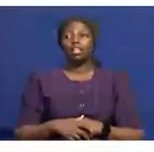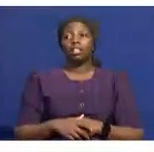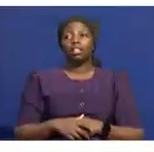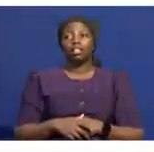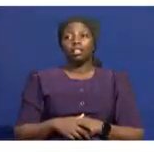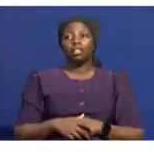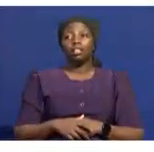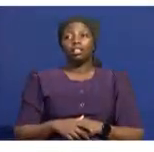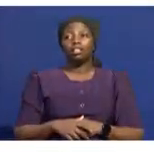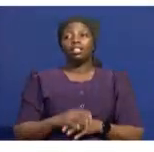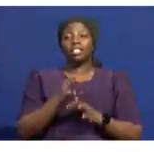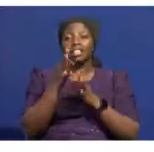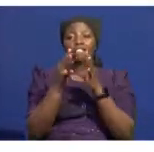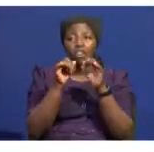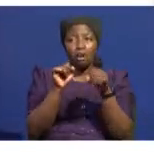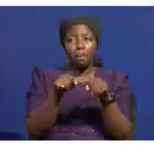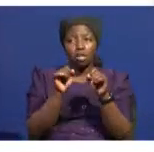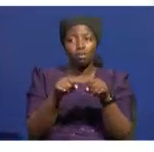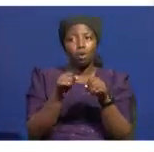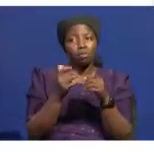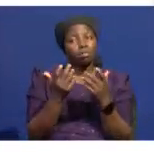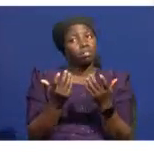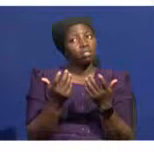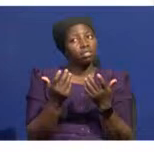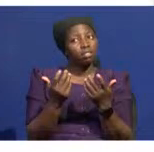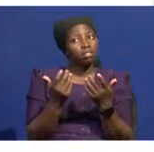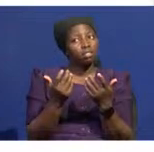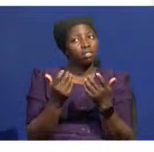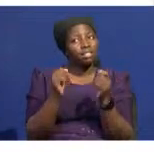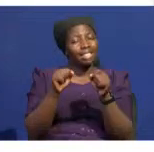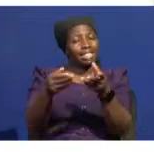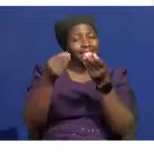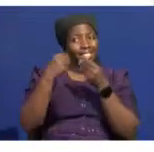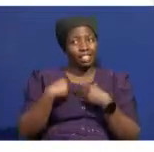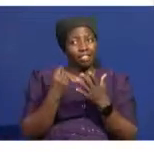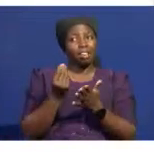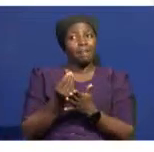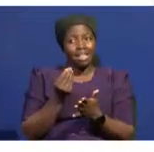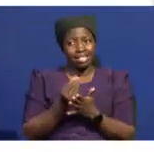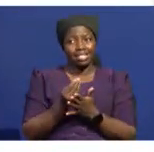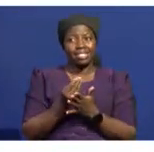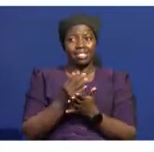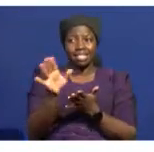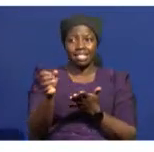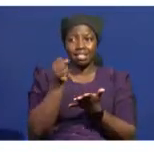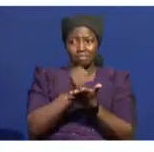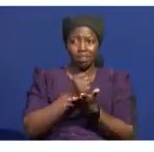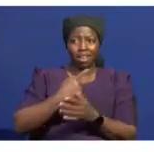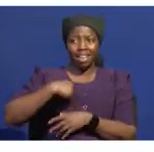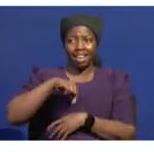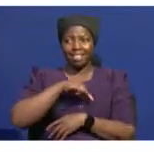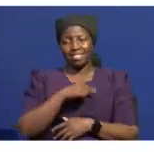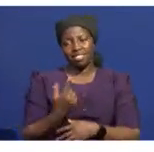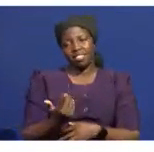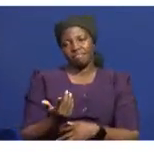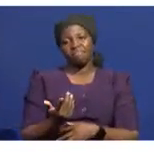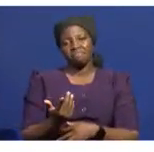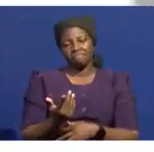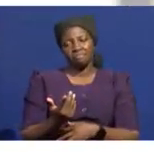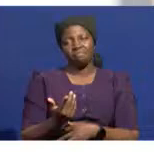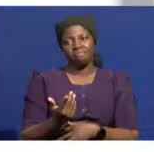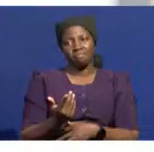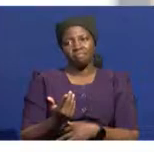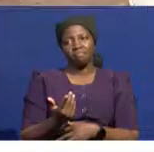watu. Serikali angewezekana, hata sangabati, hata sisi, hata pesa ya kuingia, hata kuandika sisi, hata pesa, hata hiyo pesa ingi.